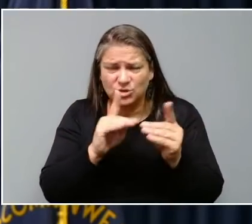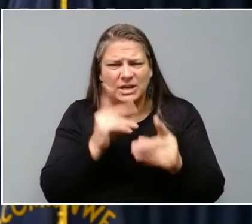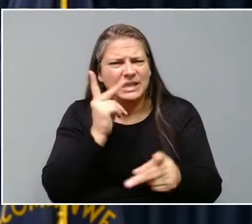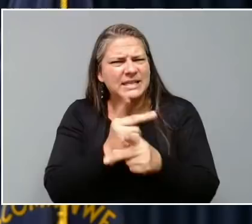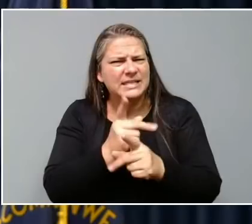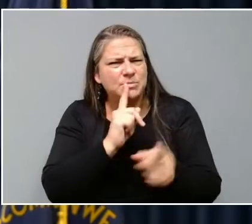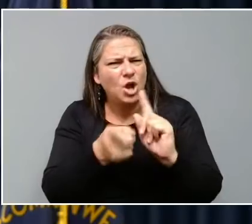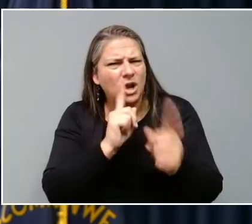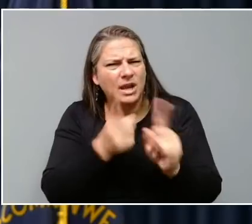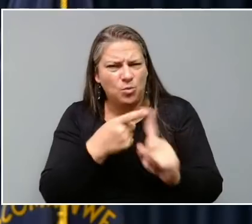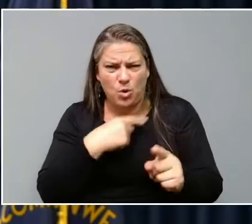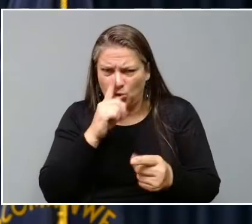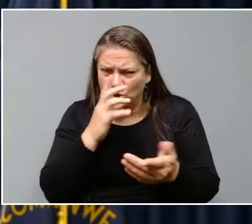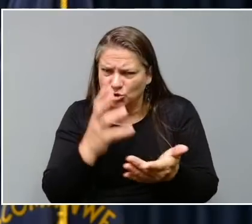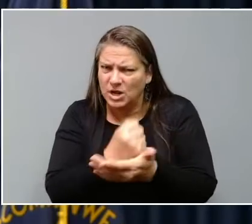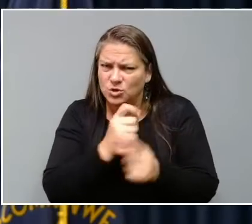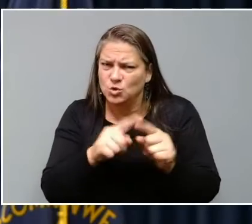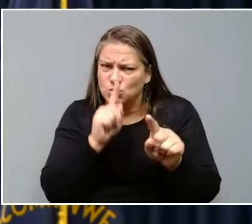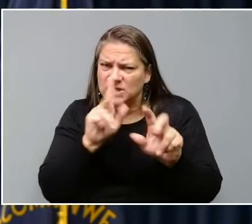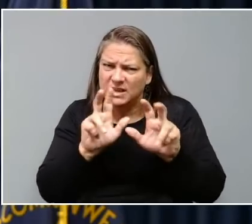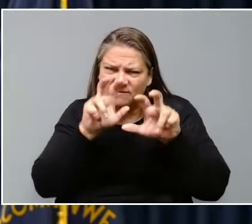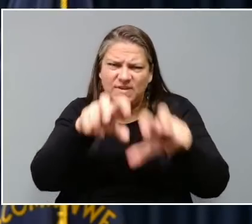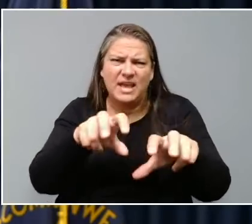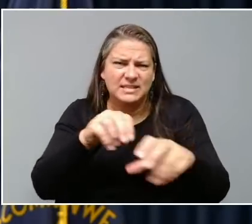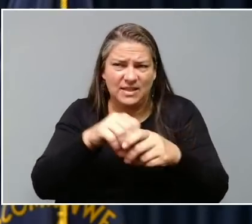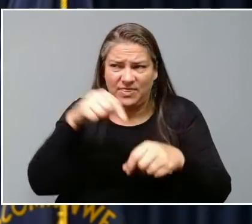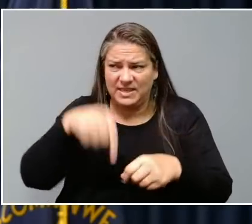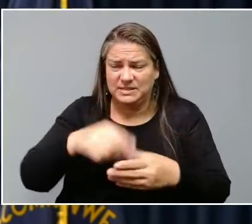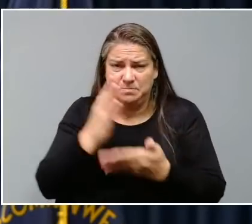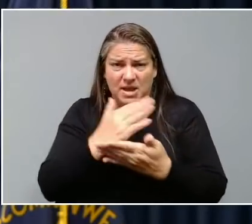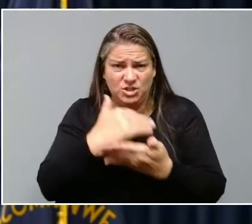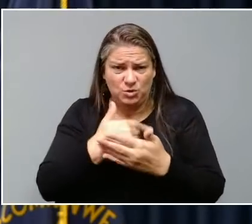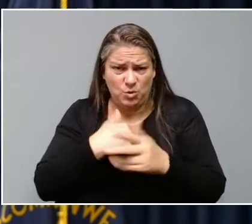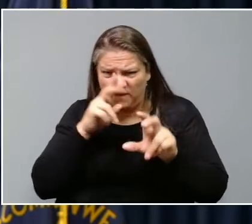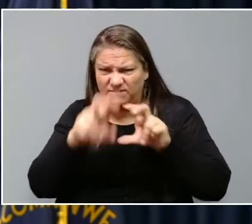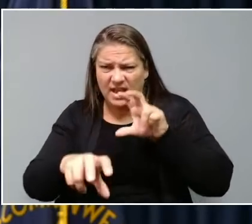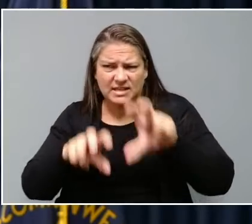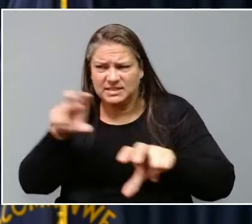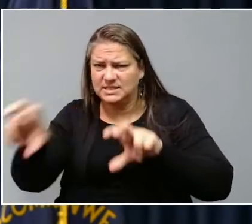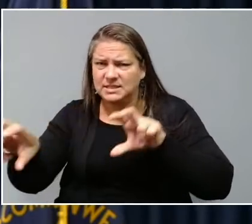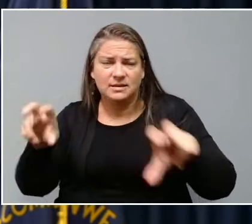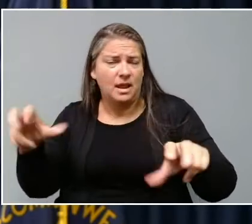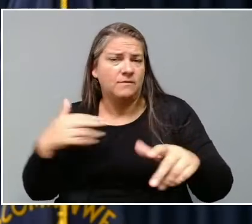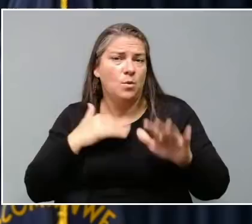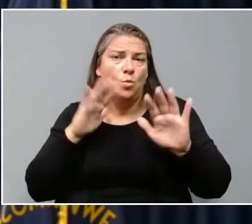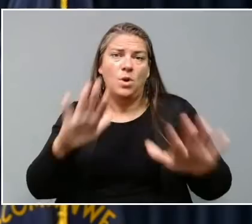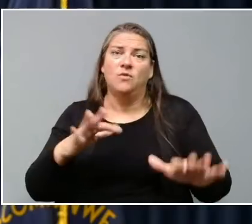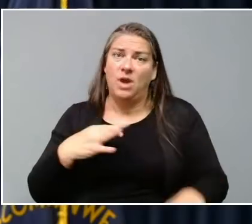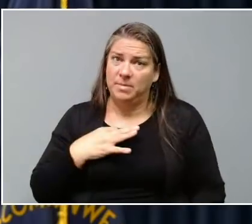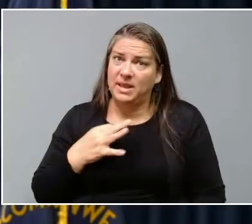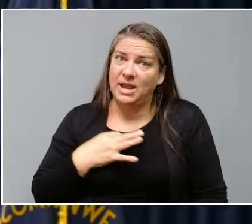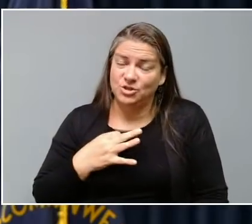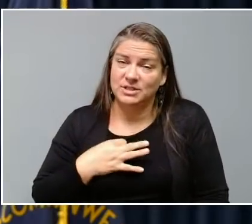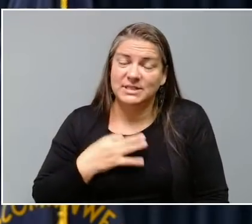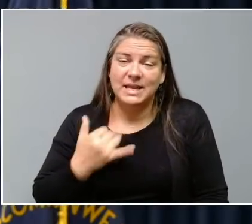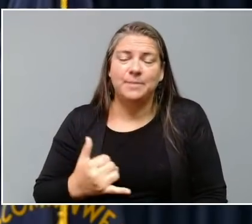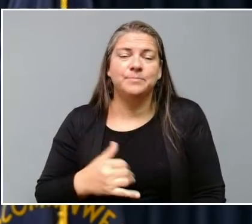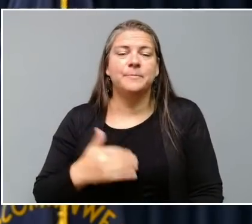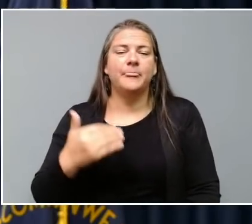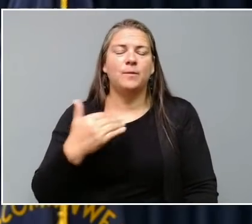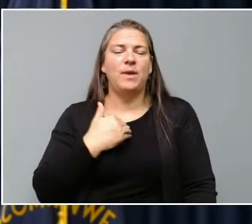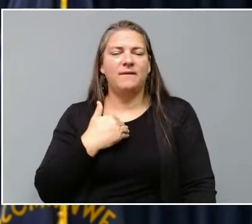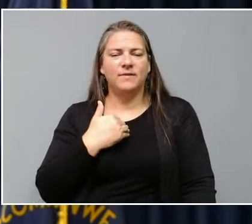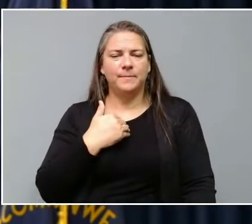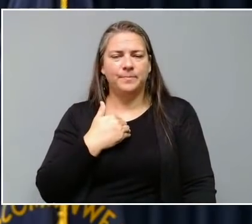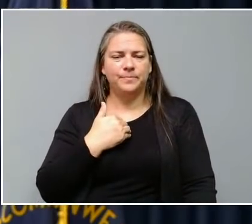going to have a chance to really invest in this next budget, and there were great, great applications. All right, with that, we have, I